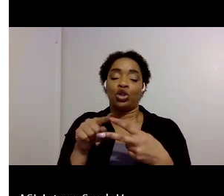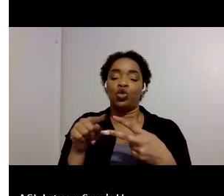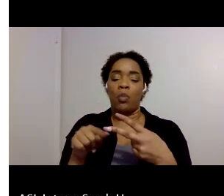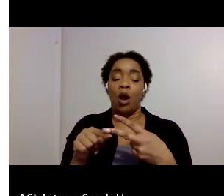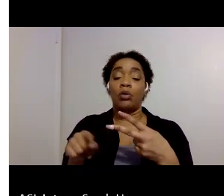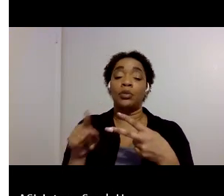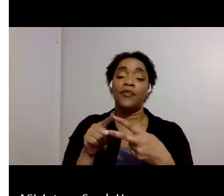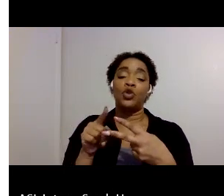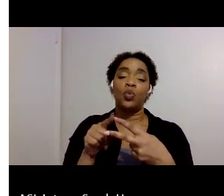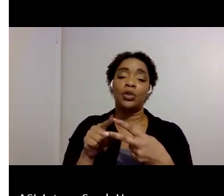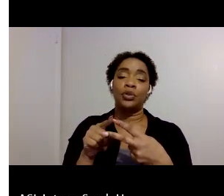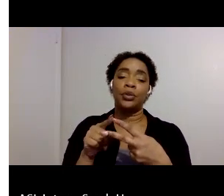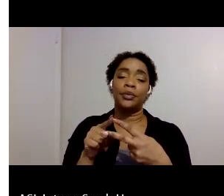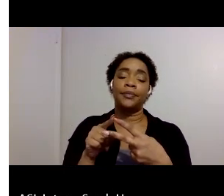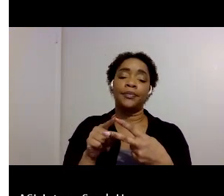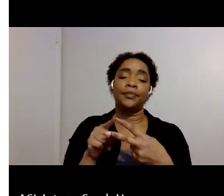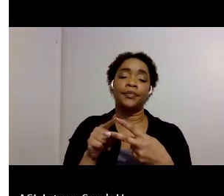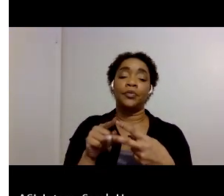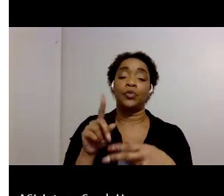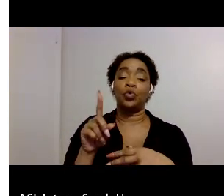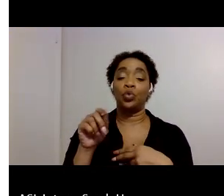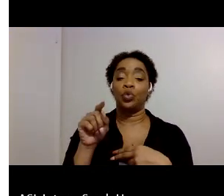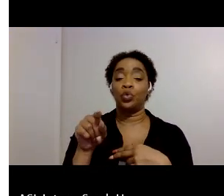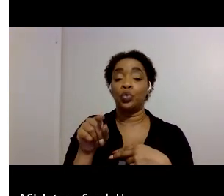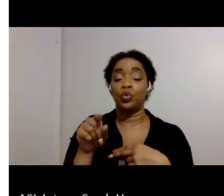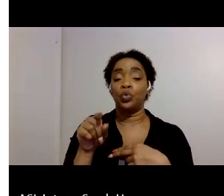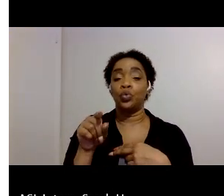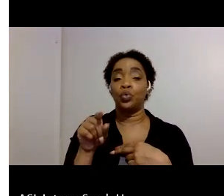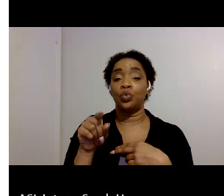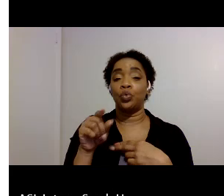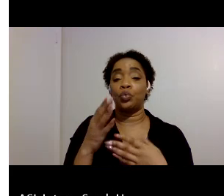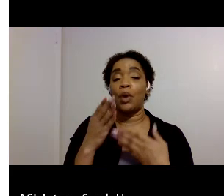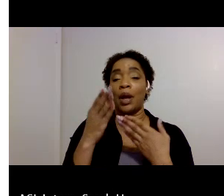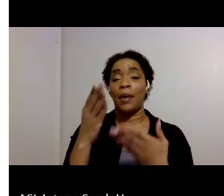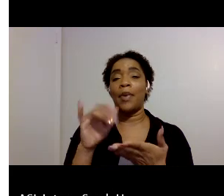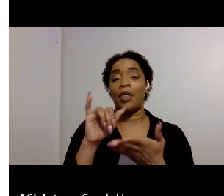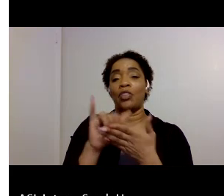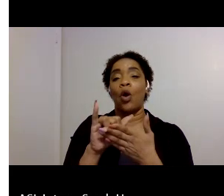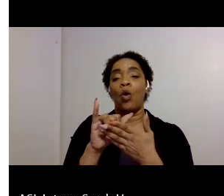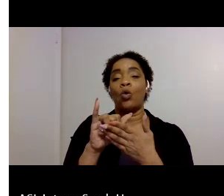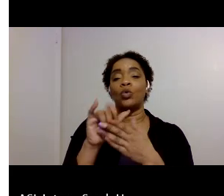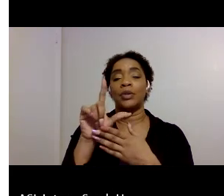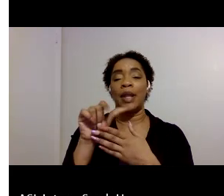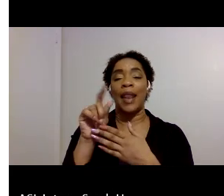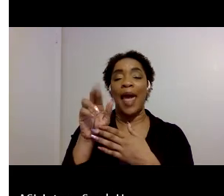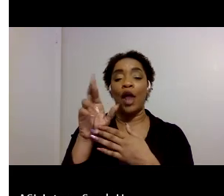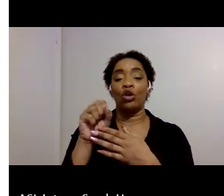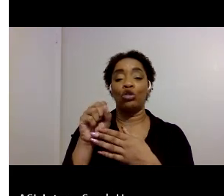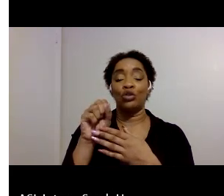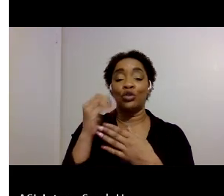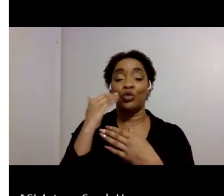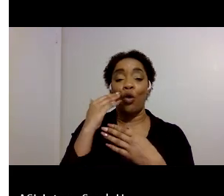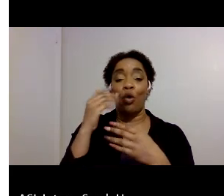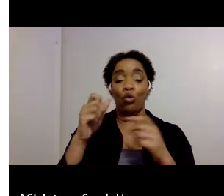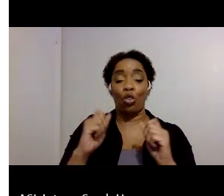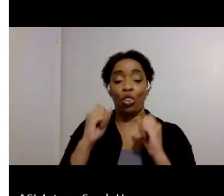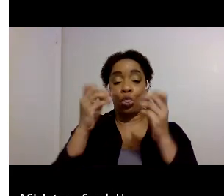question is, do you recommend those ladders for tossing out the windows? That's the first